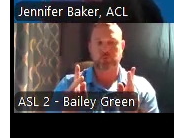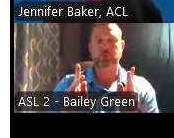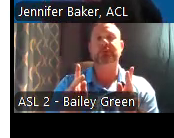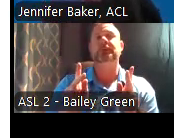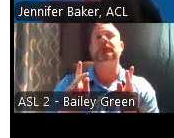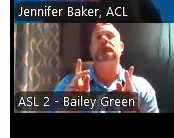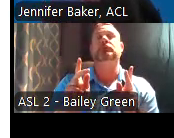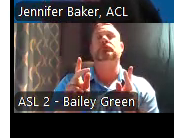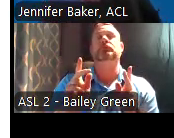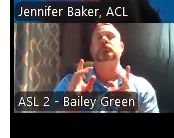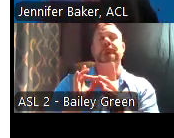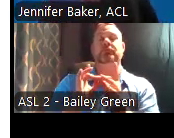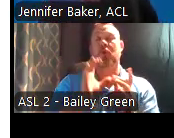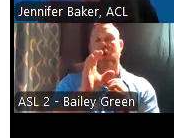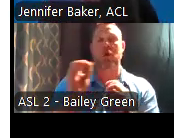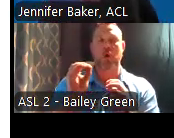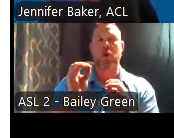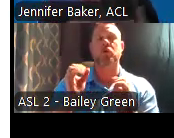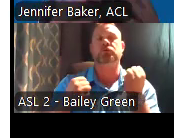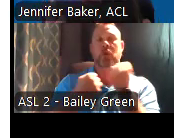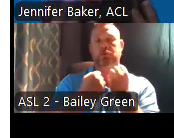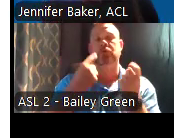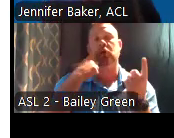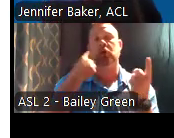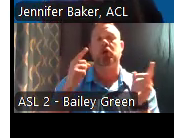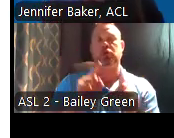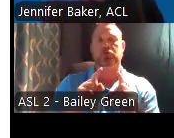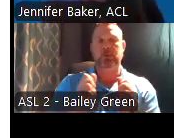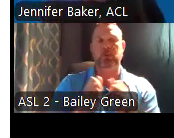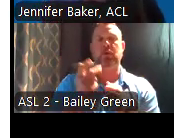a co-sponsorship agreement with three